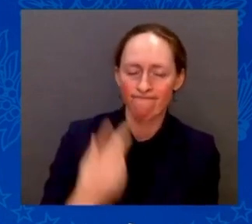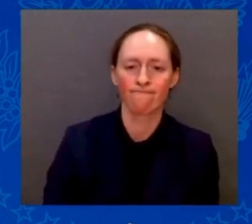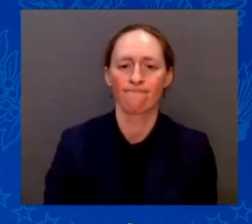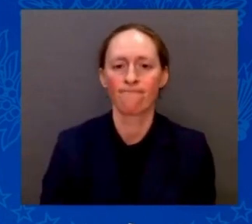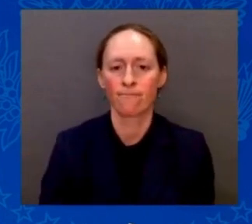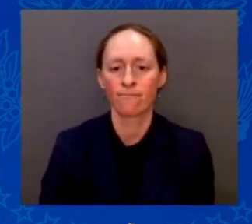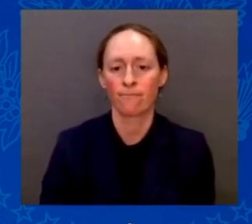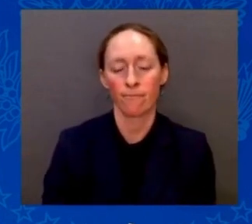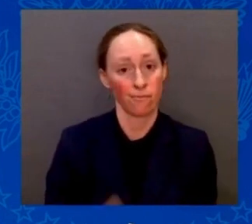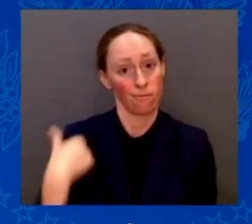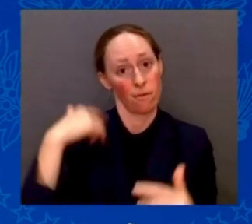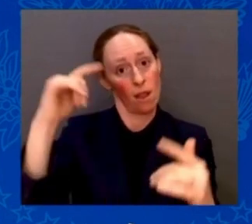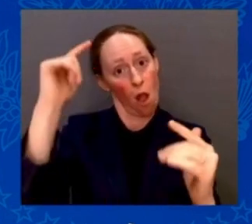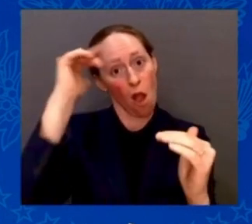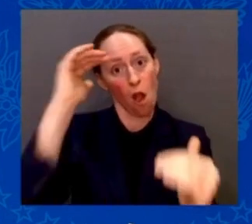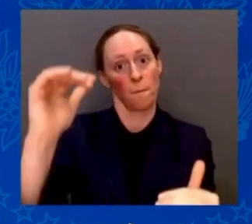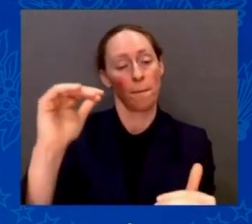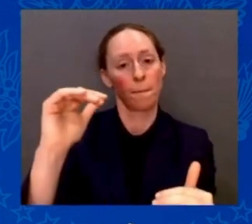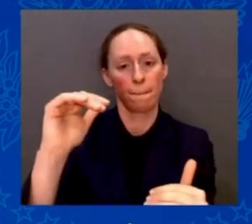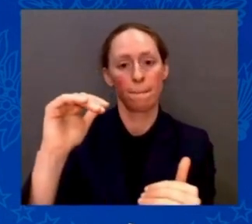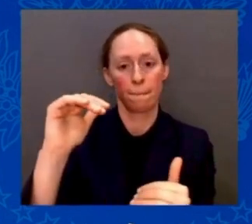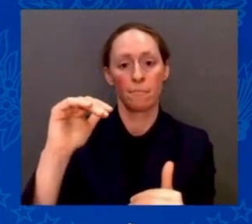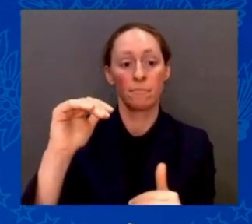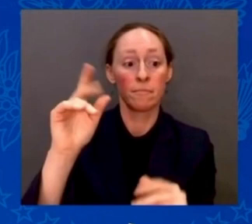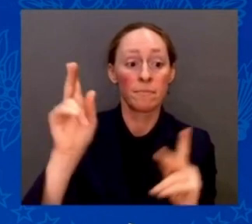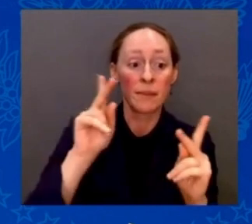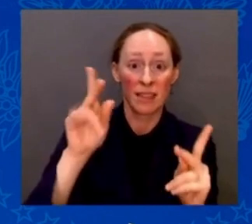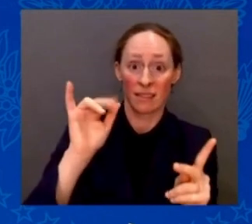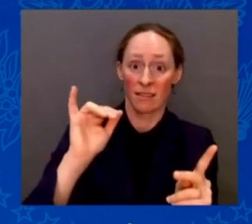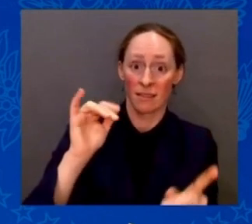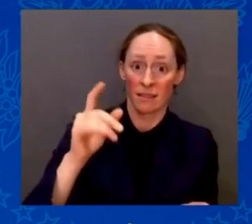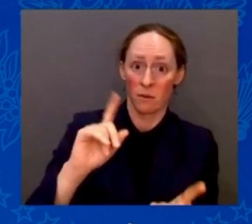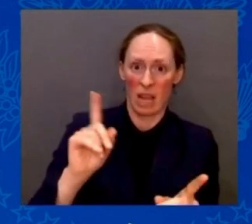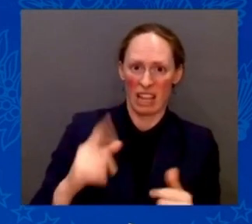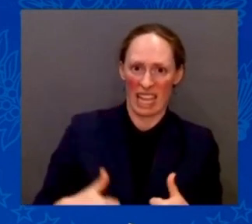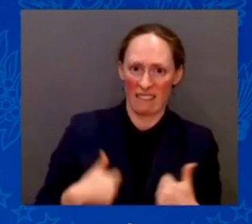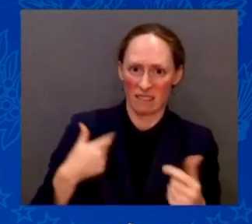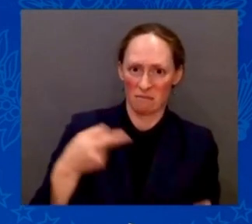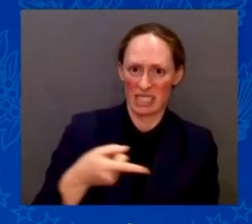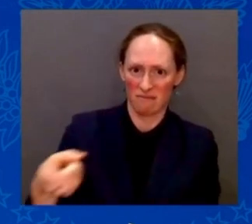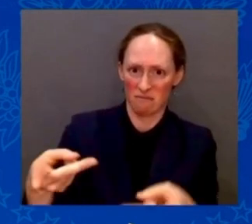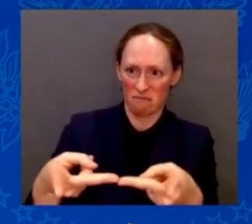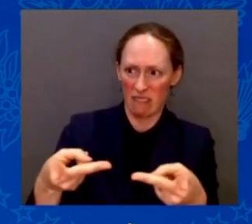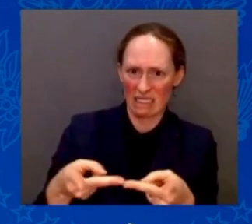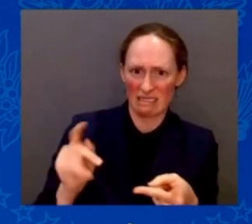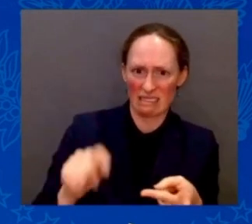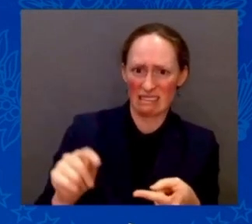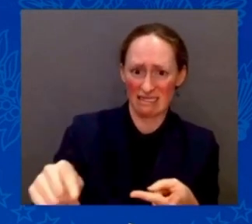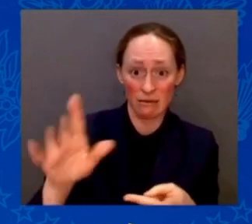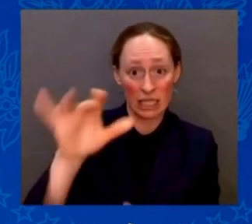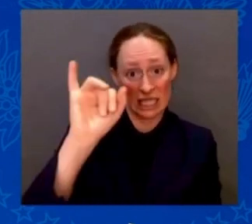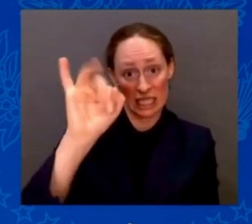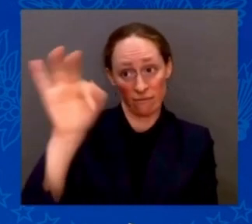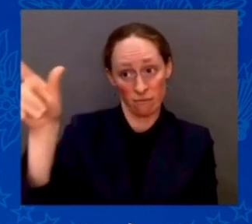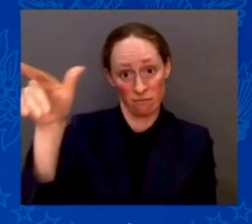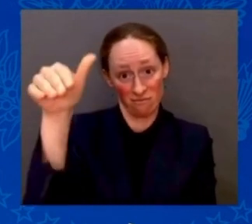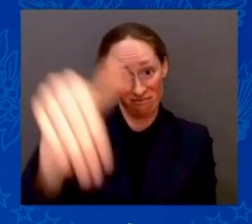is the warnings when they come from a lot of it. they may not